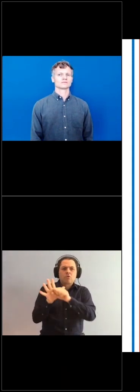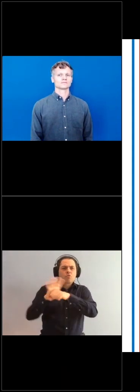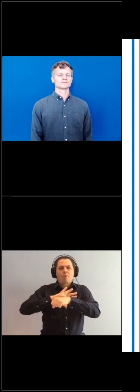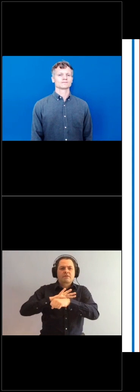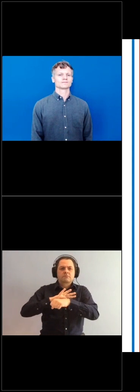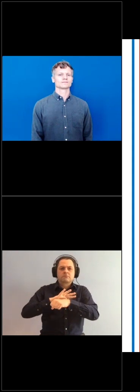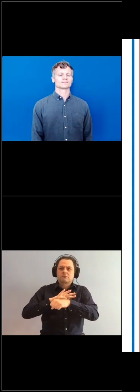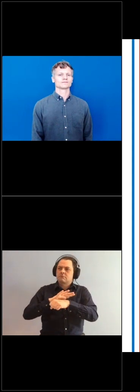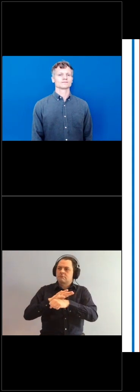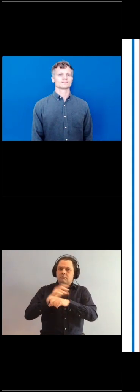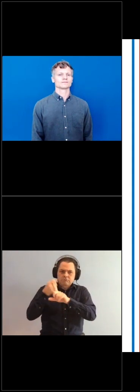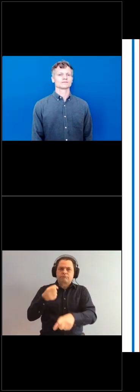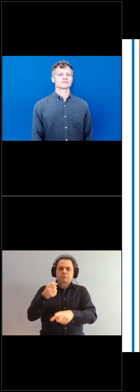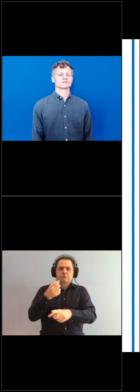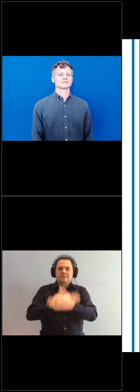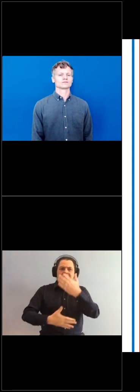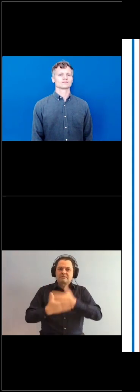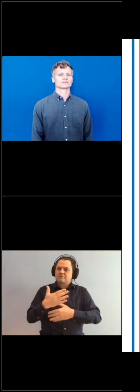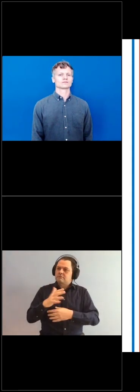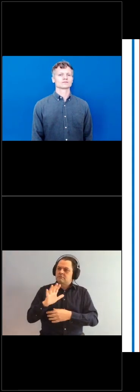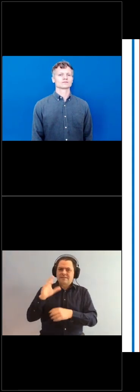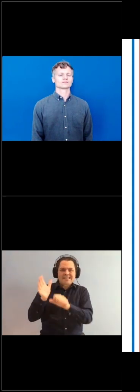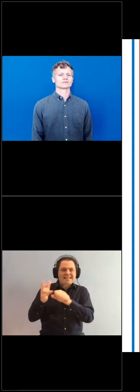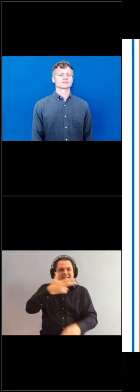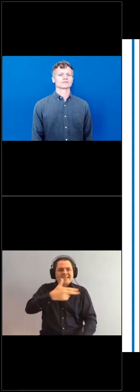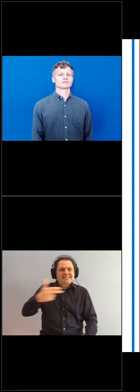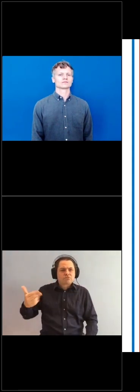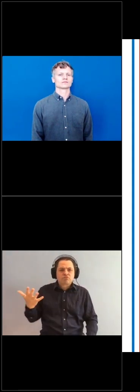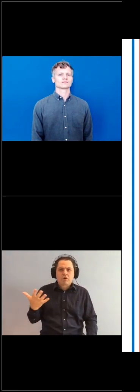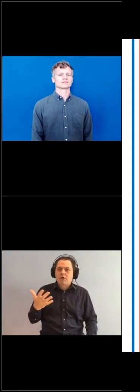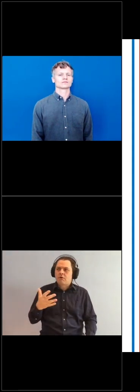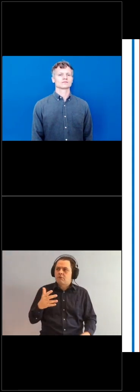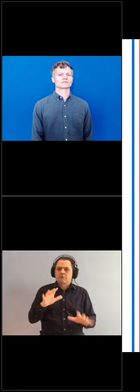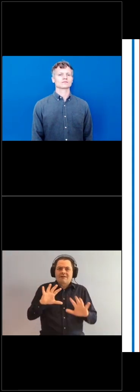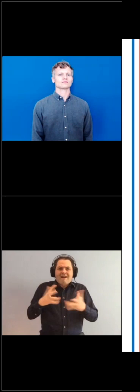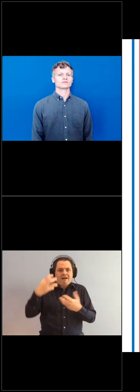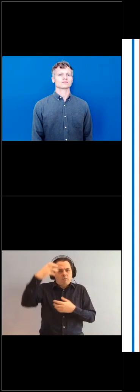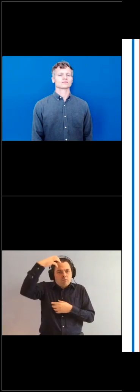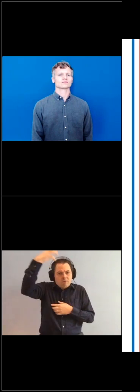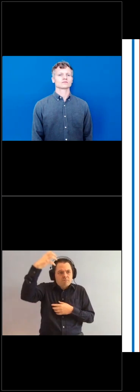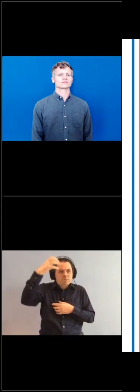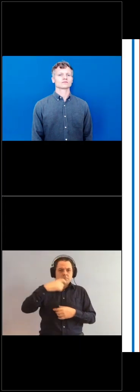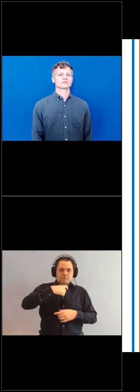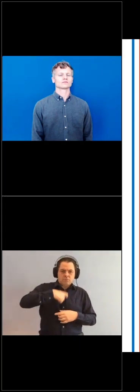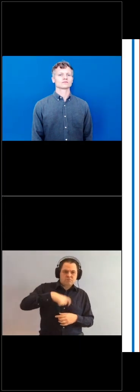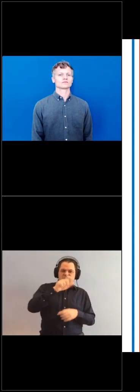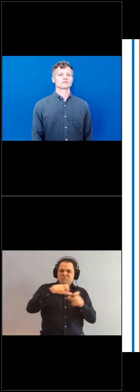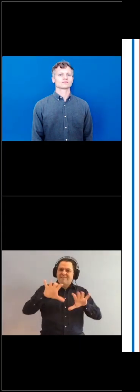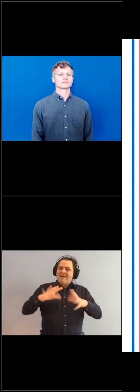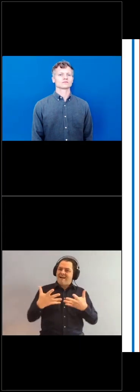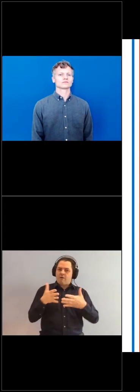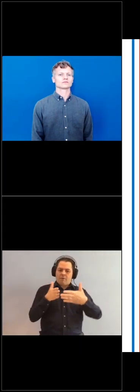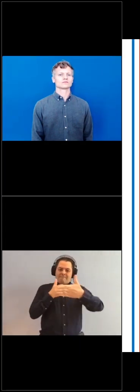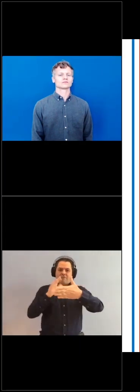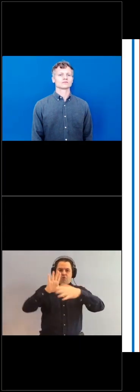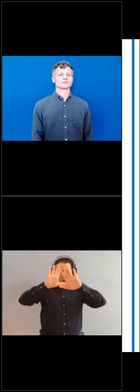with disabilities in Indonesia and how different actors can overcome those. The floor is to you.